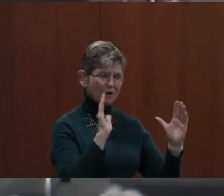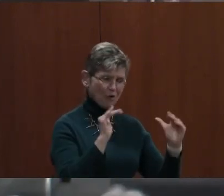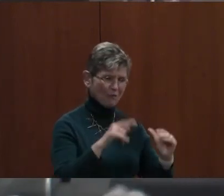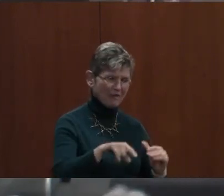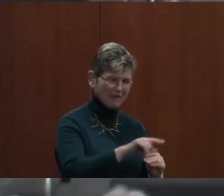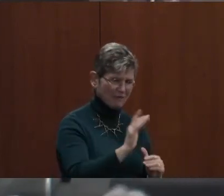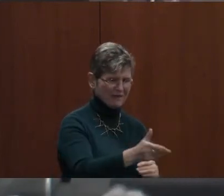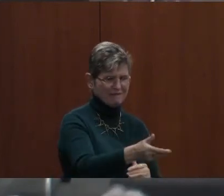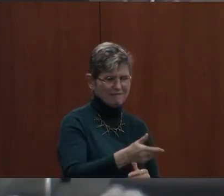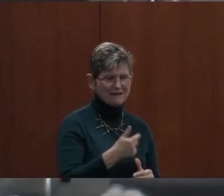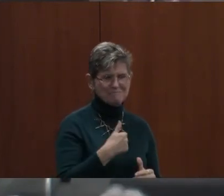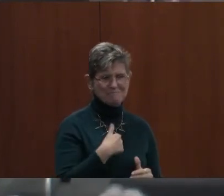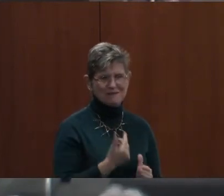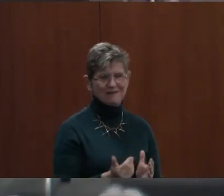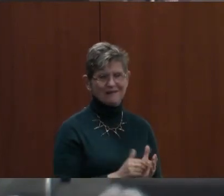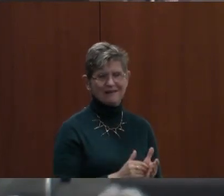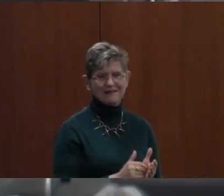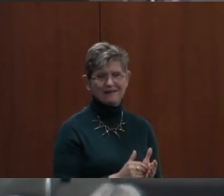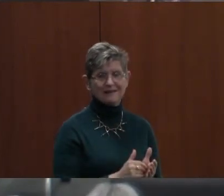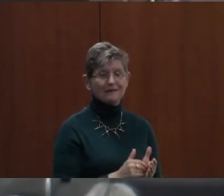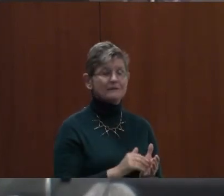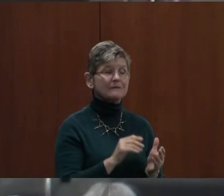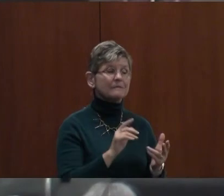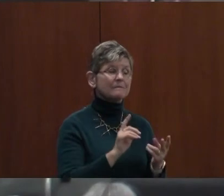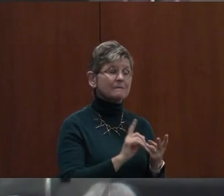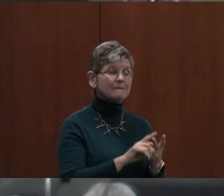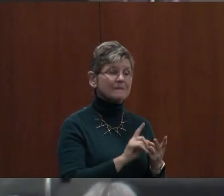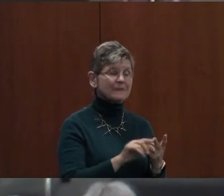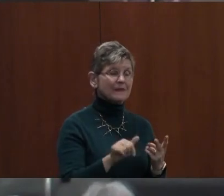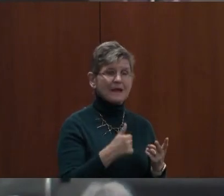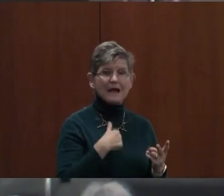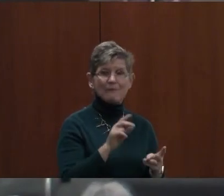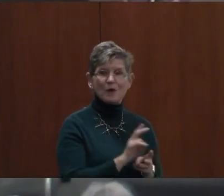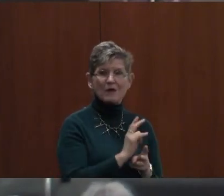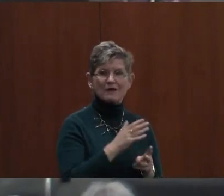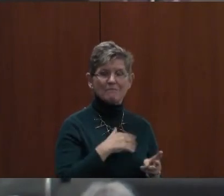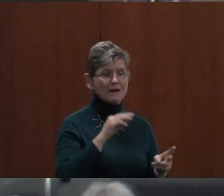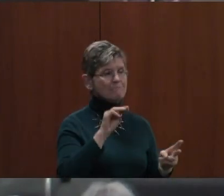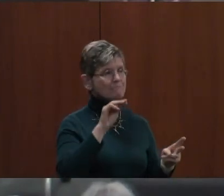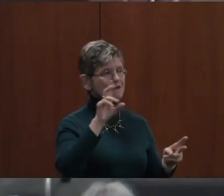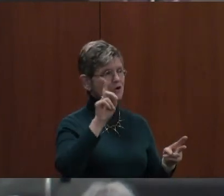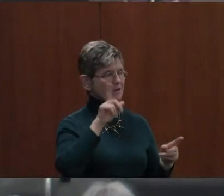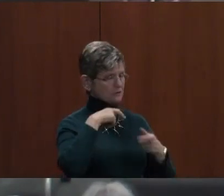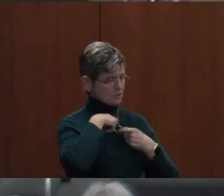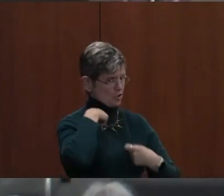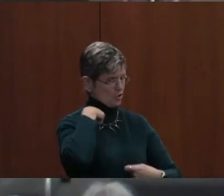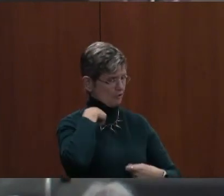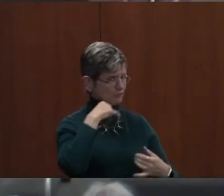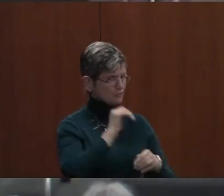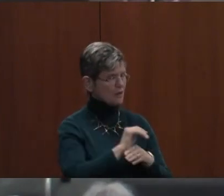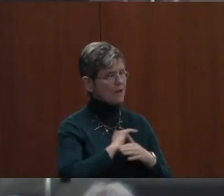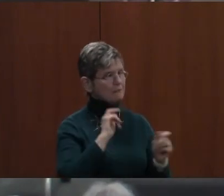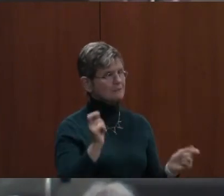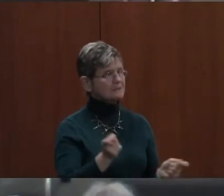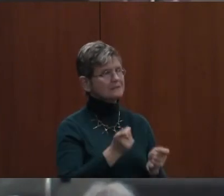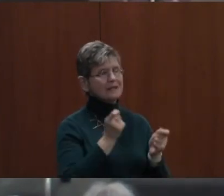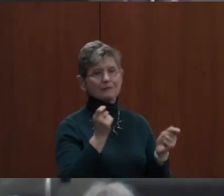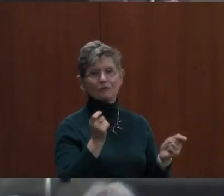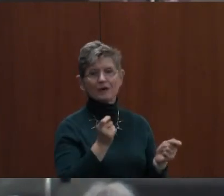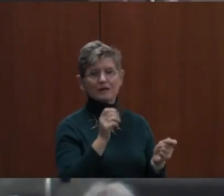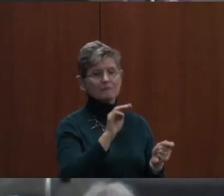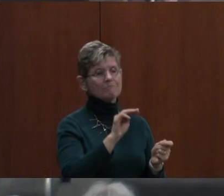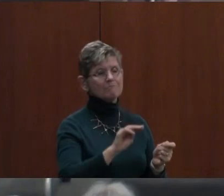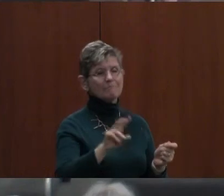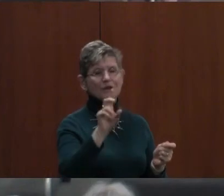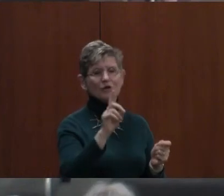will invite me again. And the other thing is, I'm wearing my Maryland scarf tonight because I'm celebrating